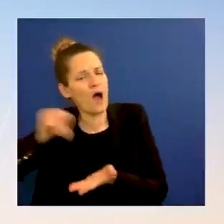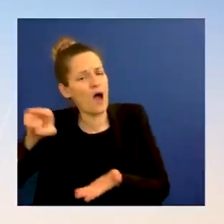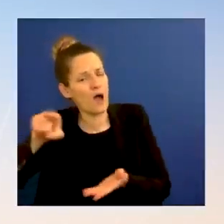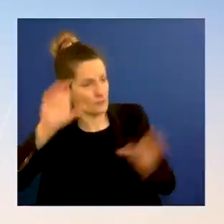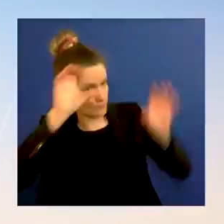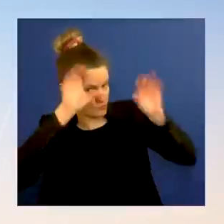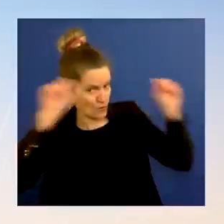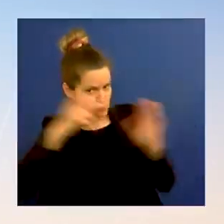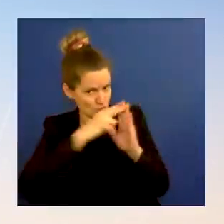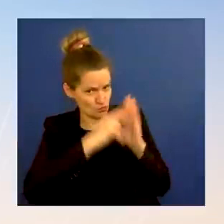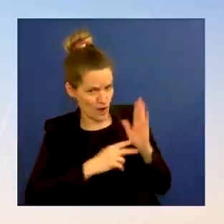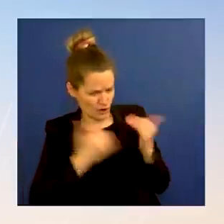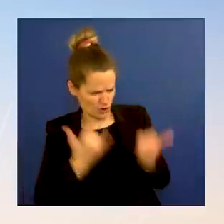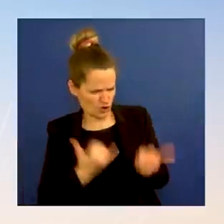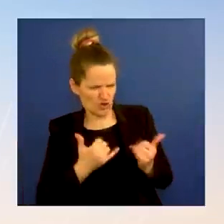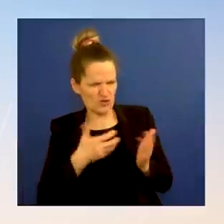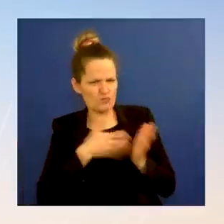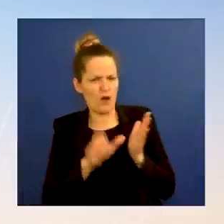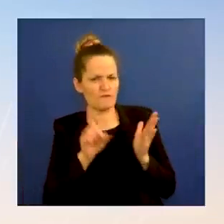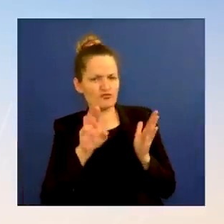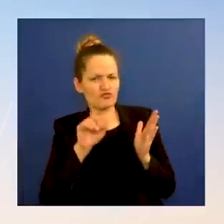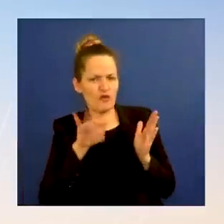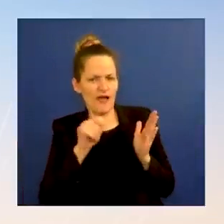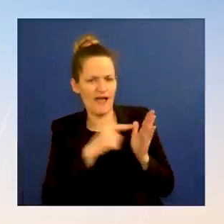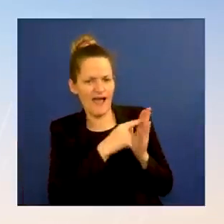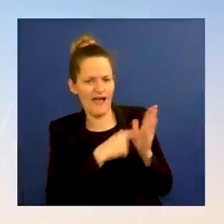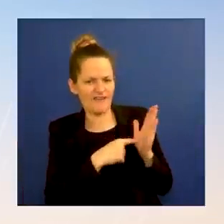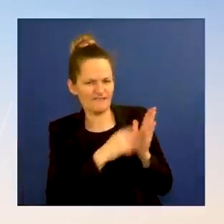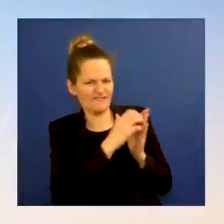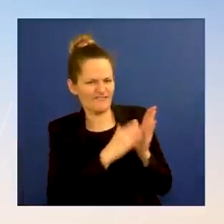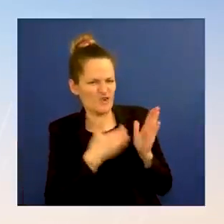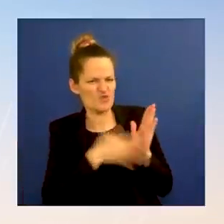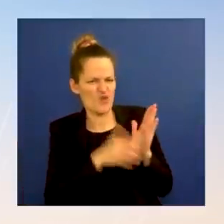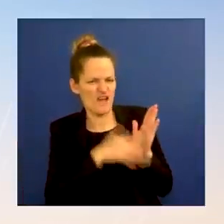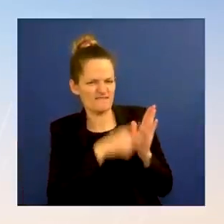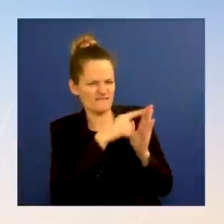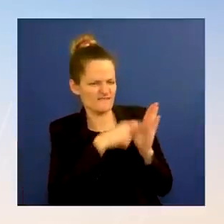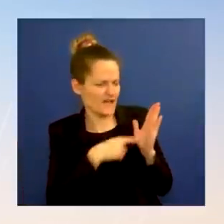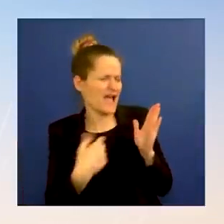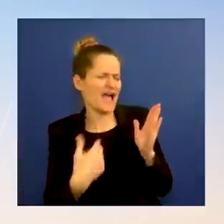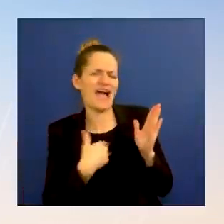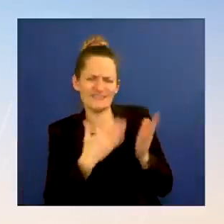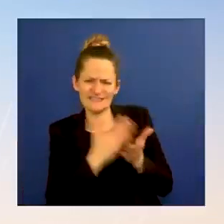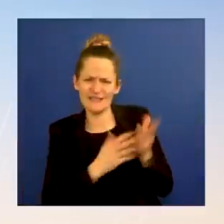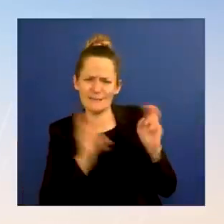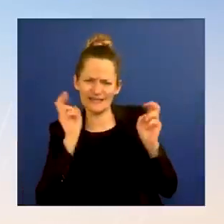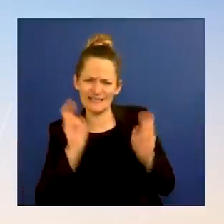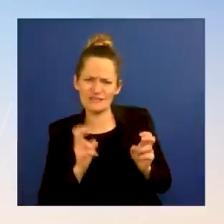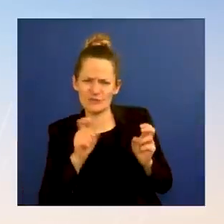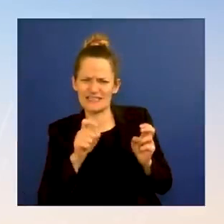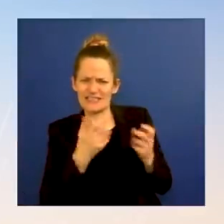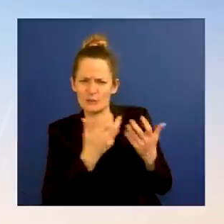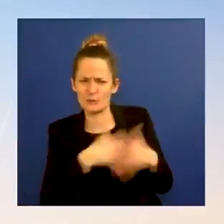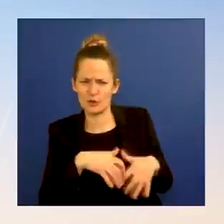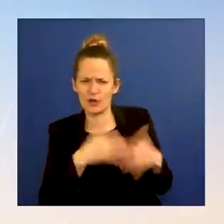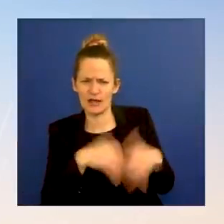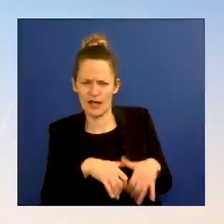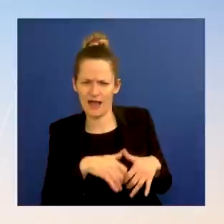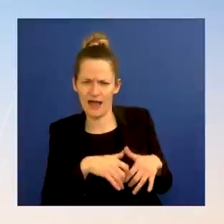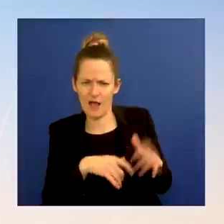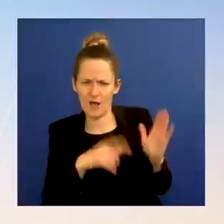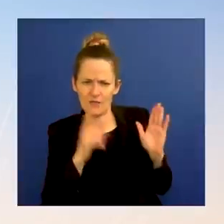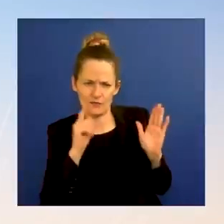are some issues, including some with the IAEA, that are going to get addressed tomorrow when the chief of the IAEA is